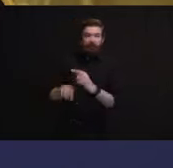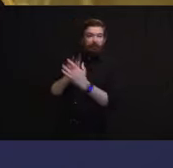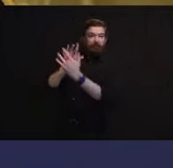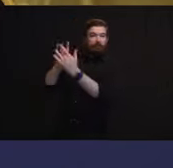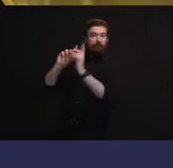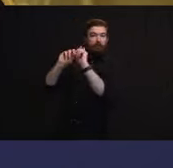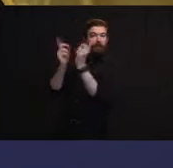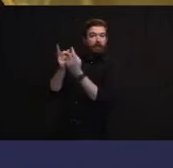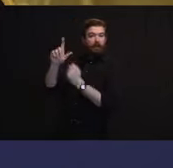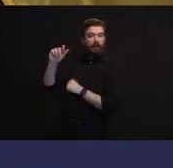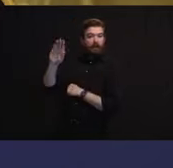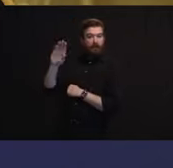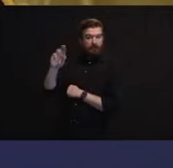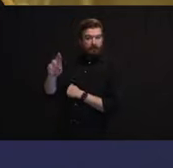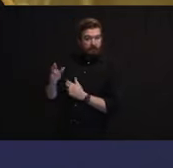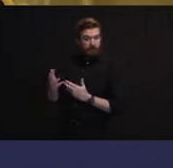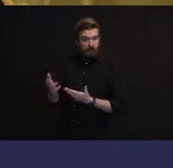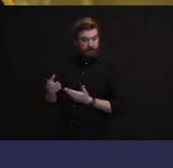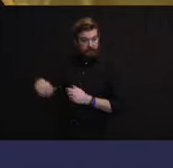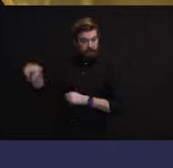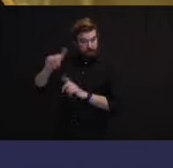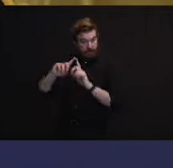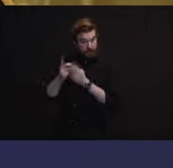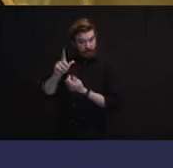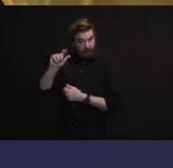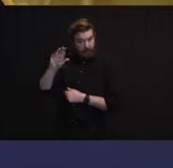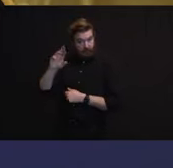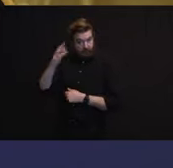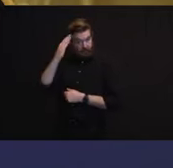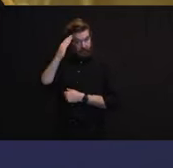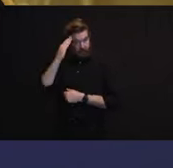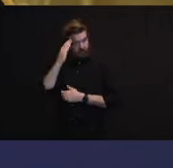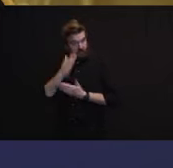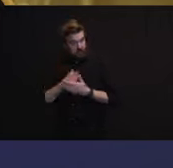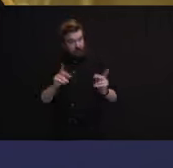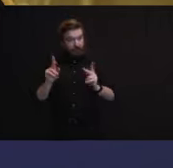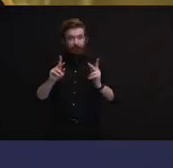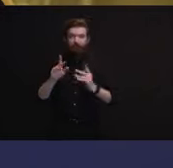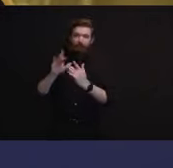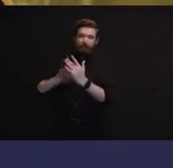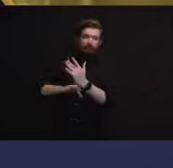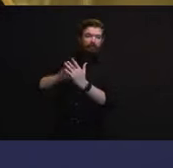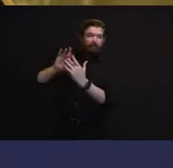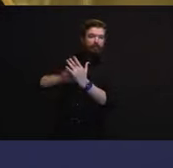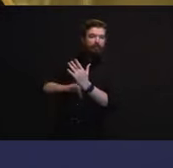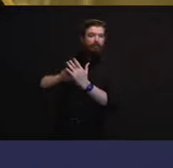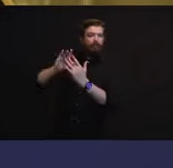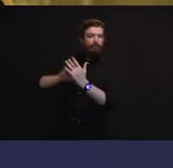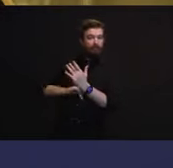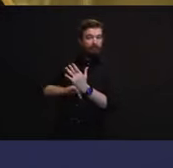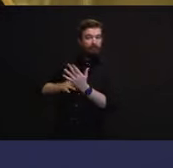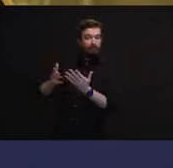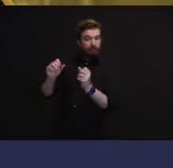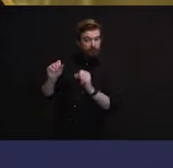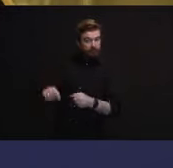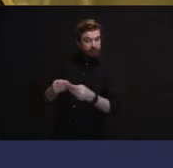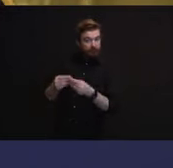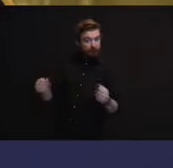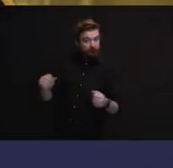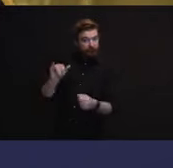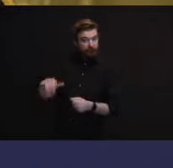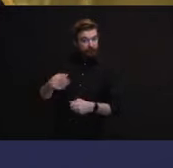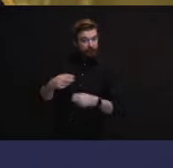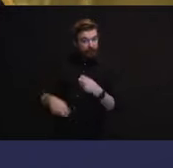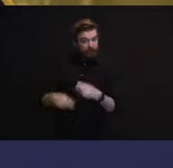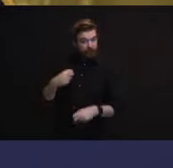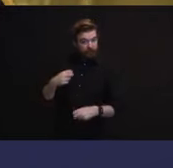can't get through to a DOL agent, somebody that can solve their problem, is there something more that can be done? And, I know that the commissioner,